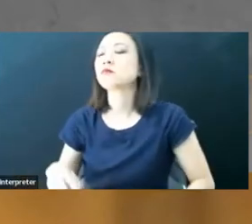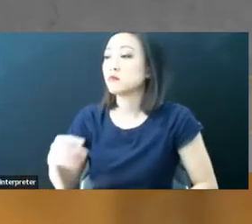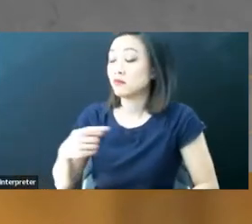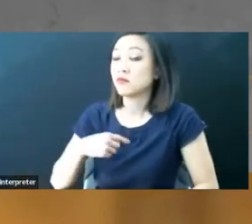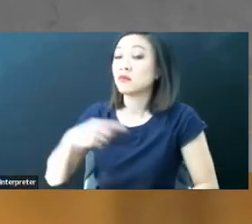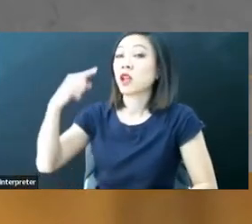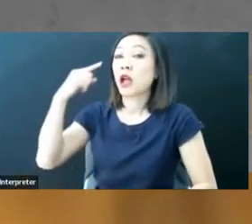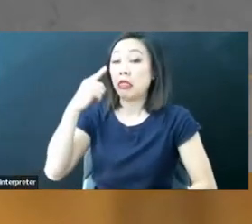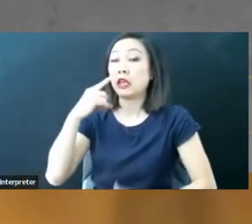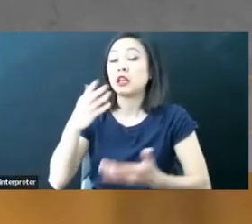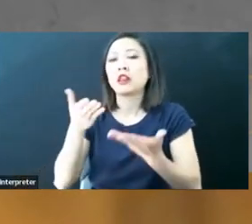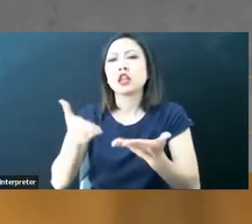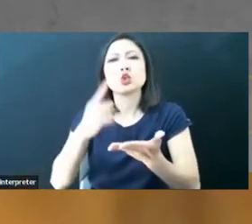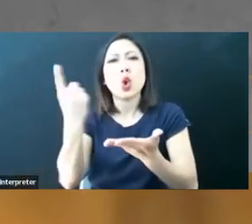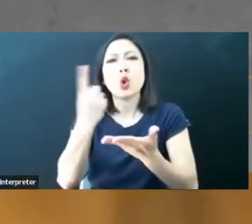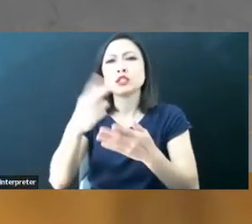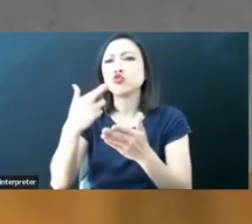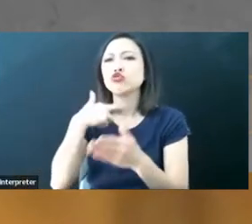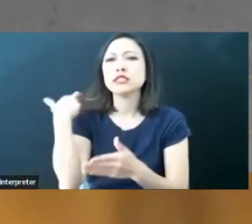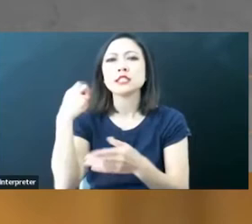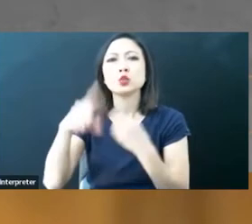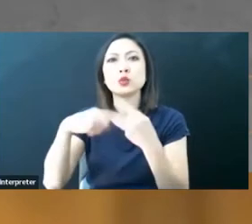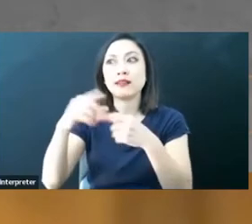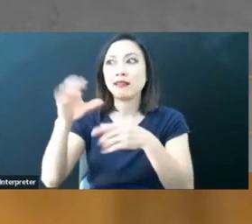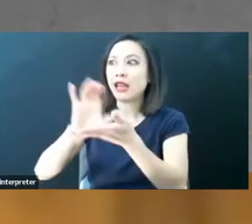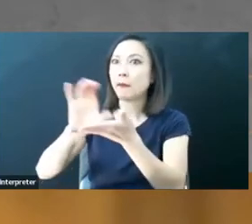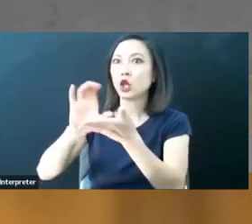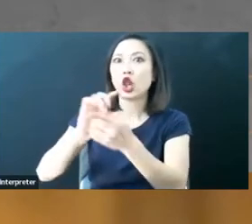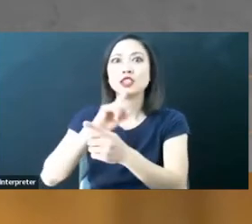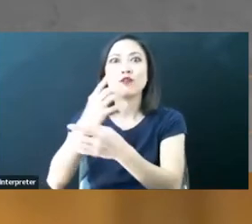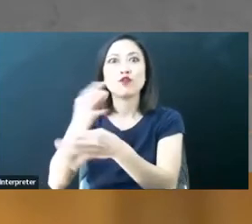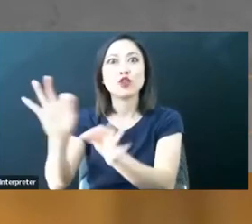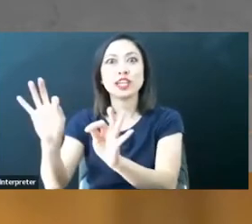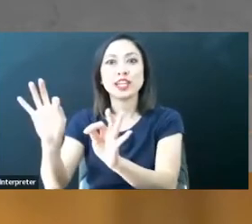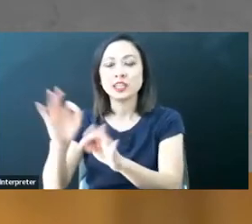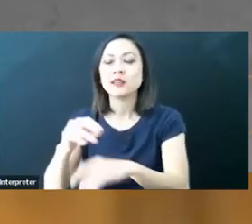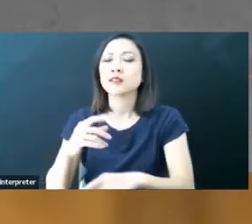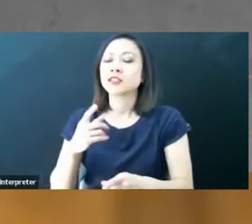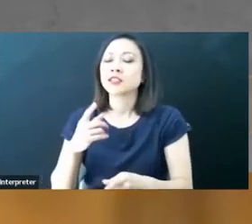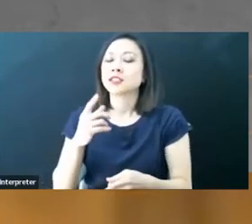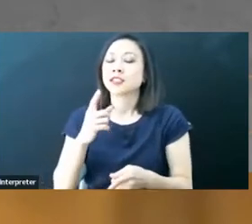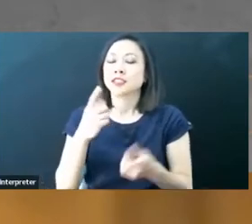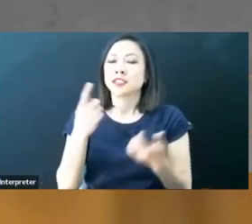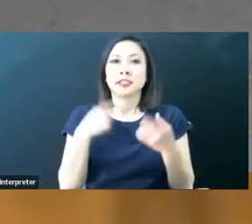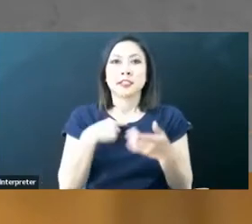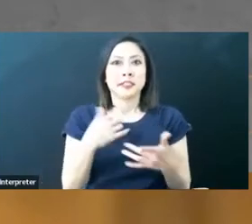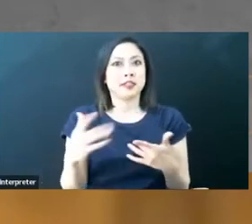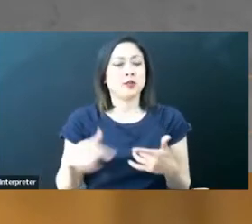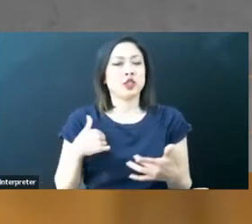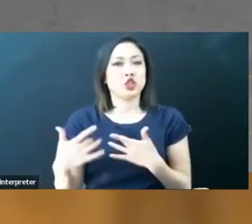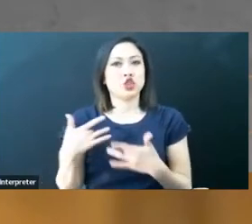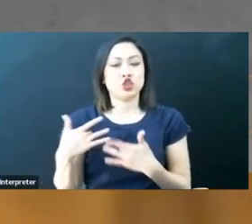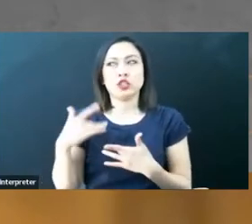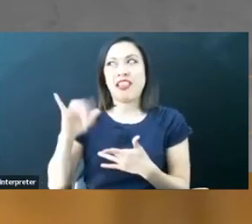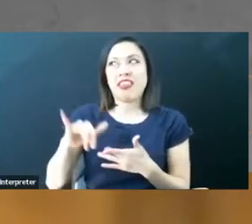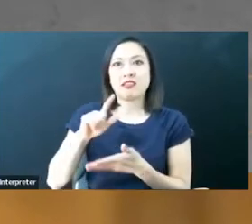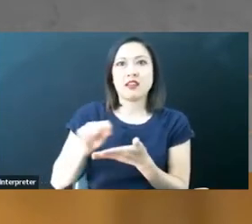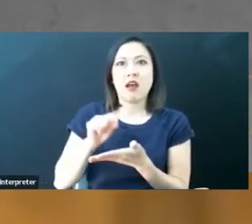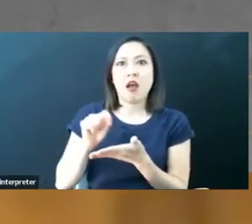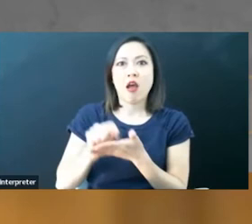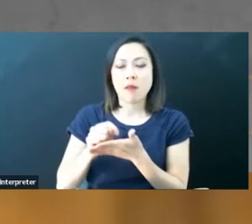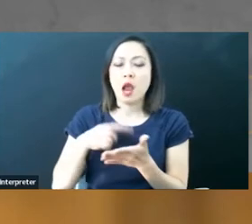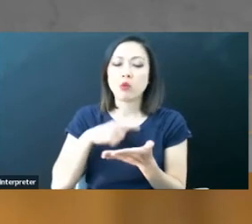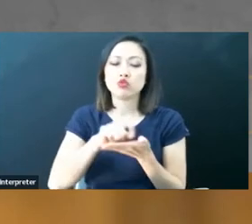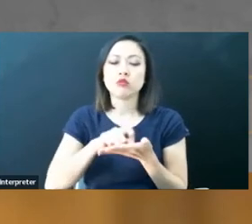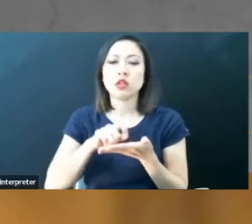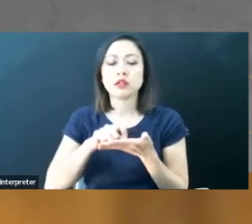is free and people can just do whatever they want. And it was very concerning. I was running technology banking at the time.